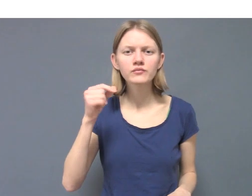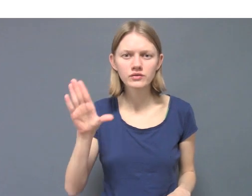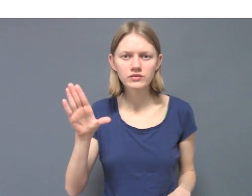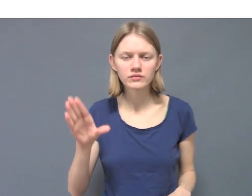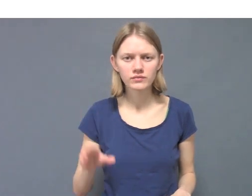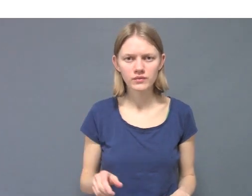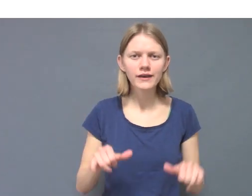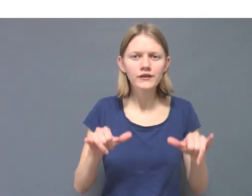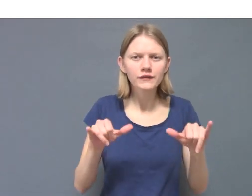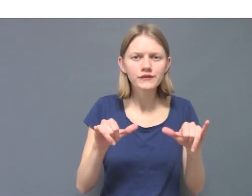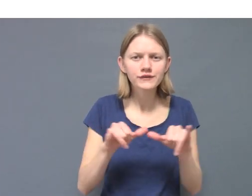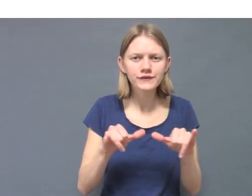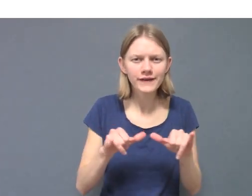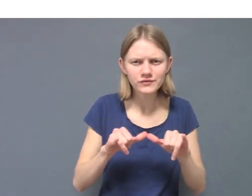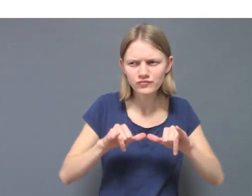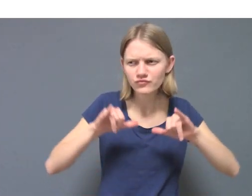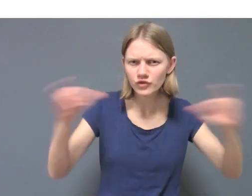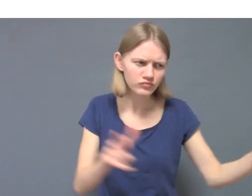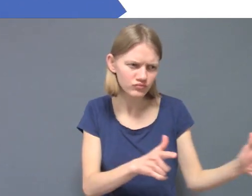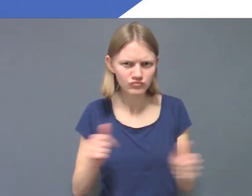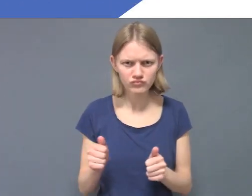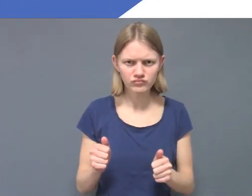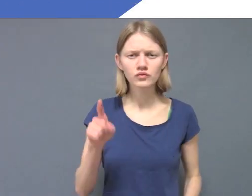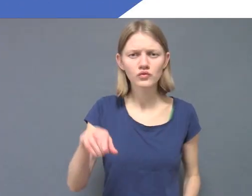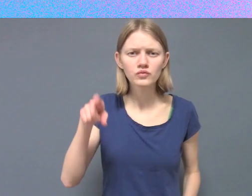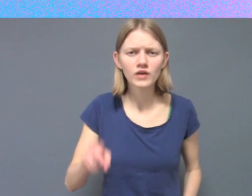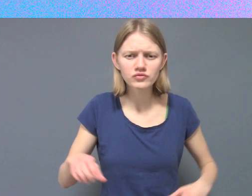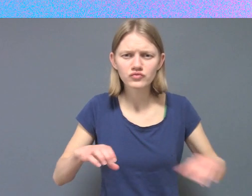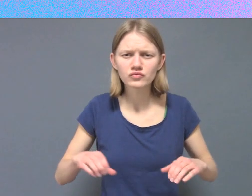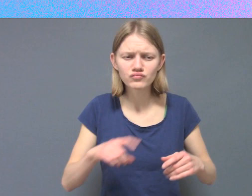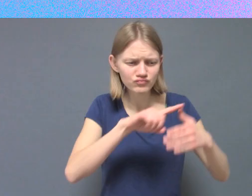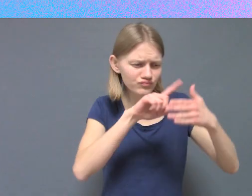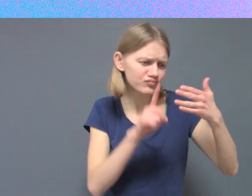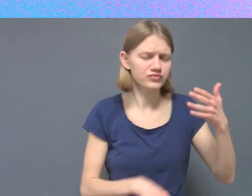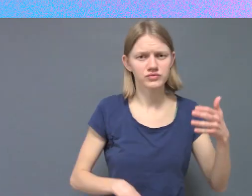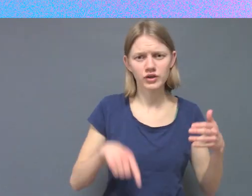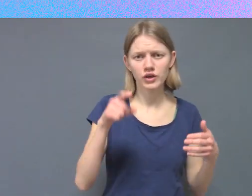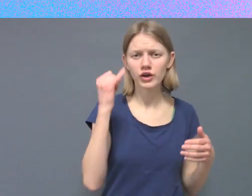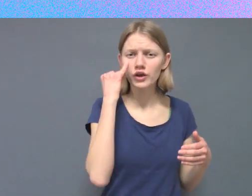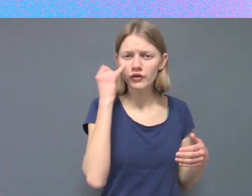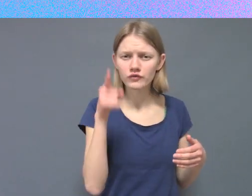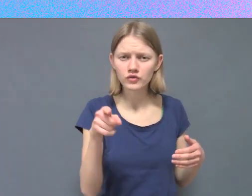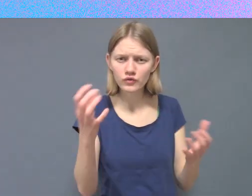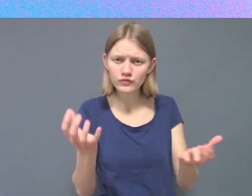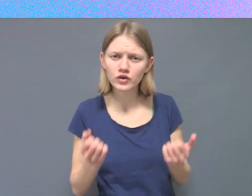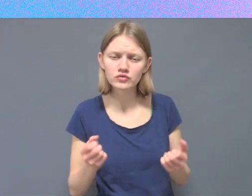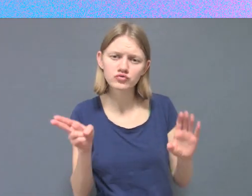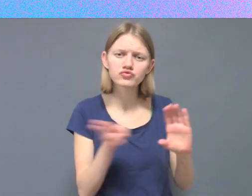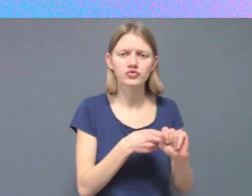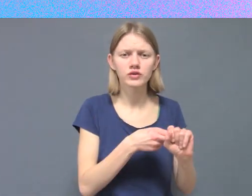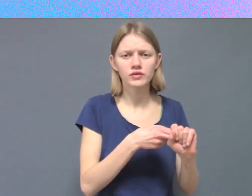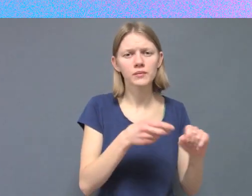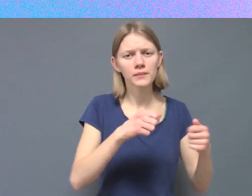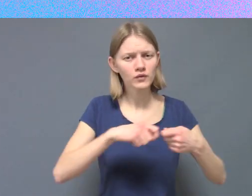330 gigabytes, and it rapidly continues to increase. So, in order to join the chain, you have to equip yourself